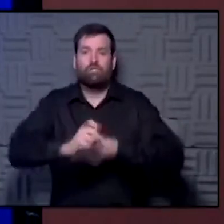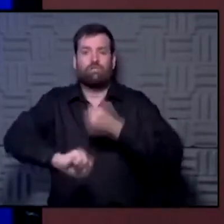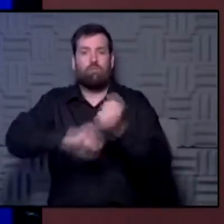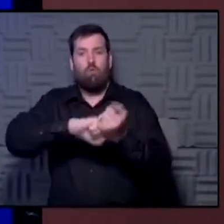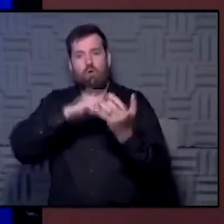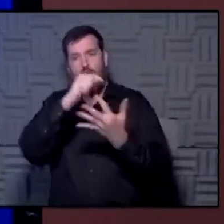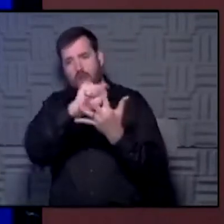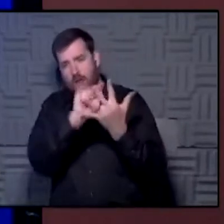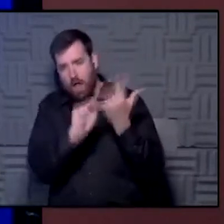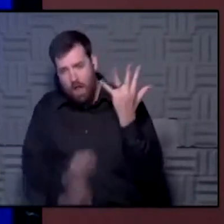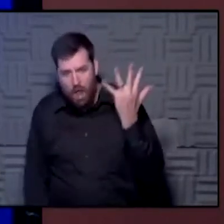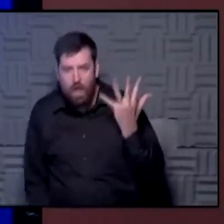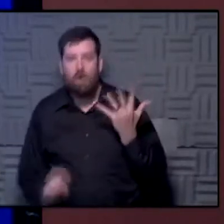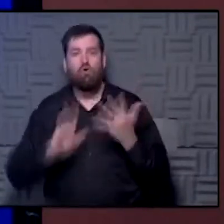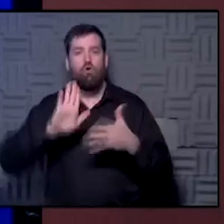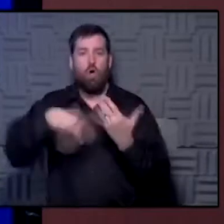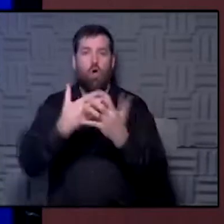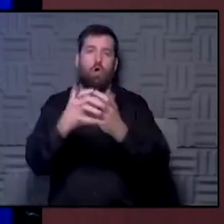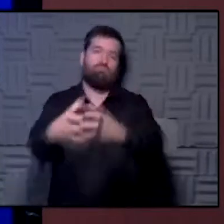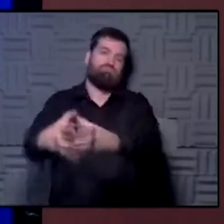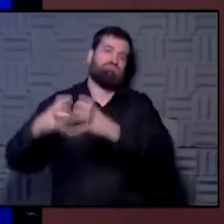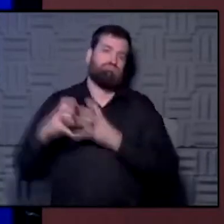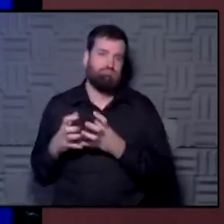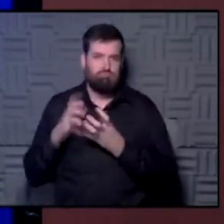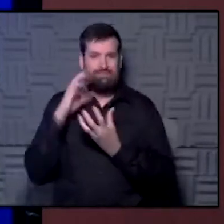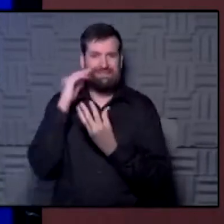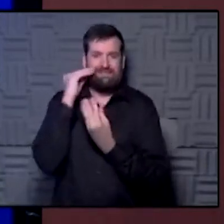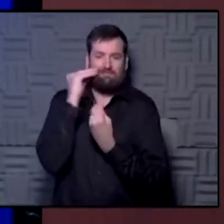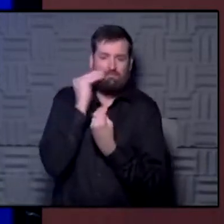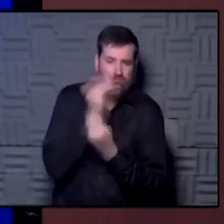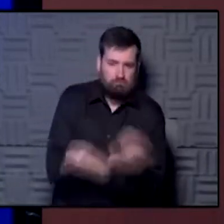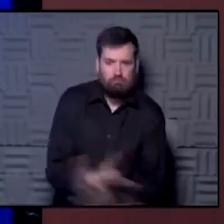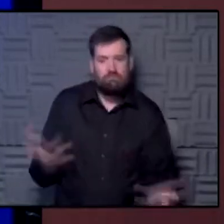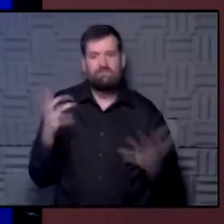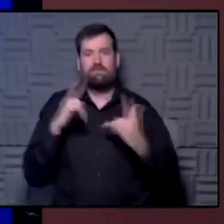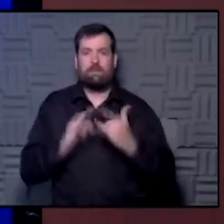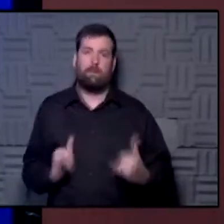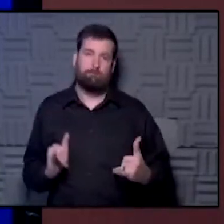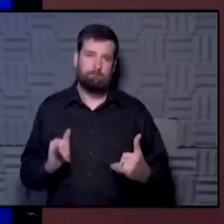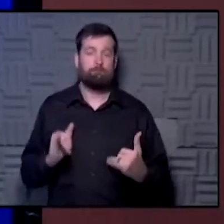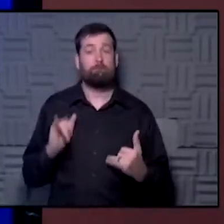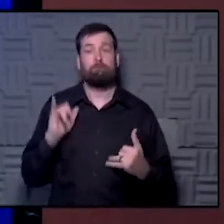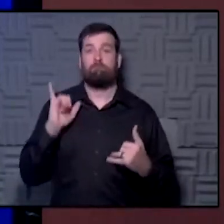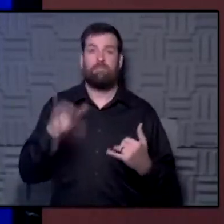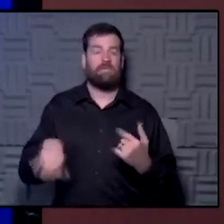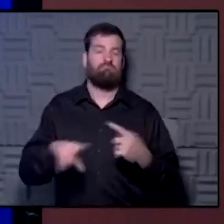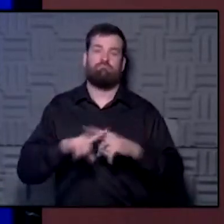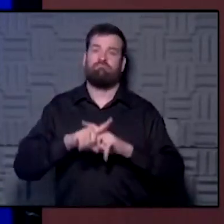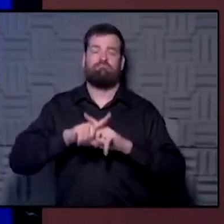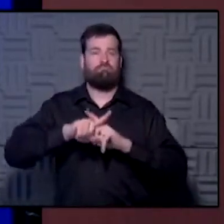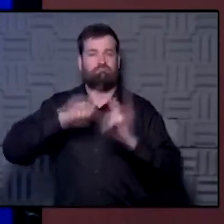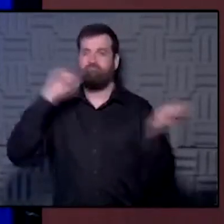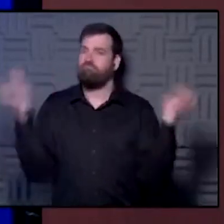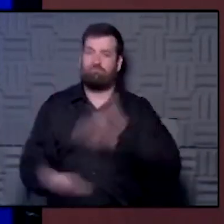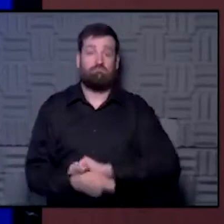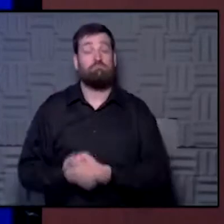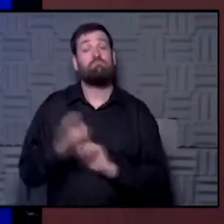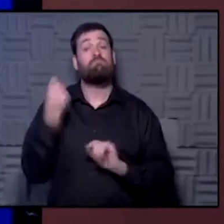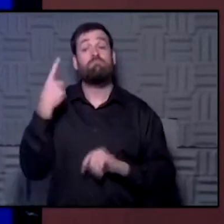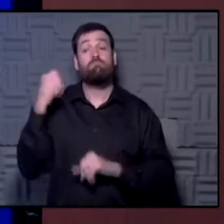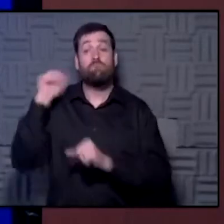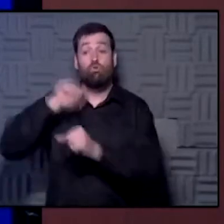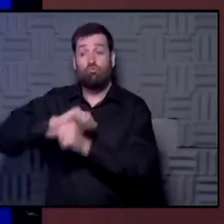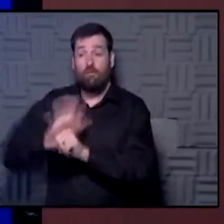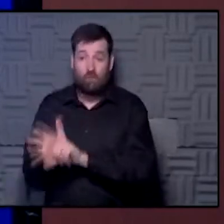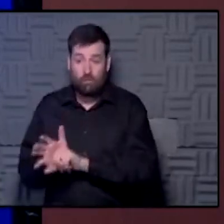that everyone's coming together with the same information at the same time. And we have found that that makes all the difference in the world. But through COVID, we've